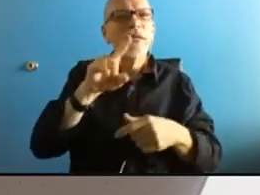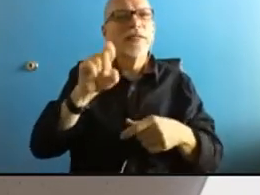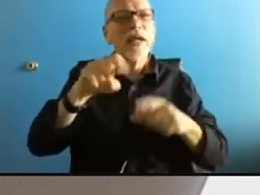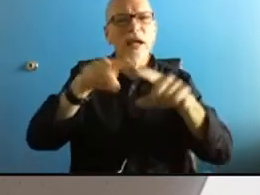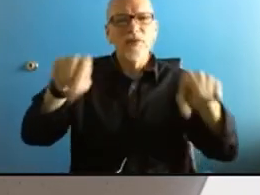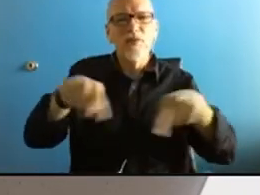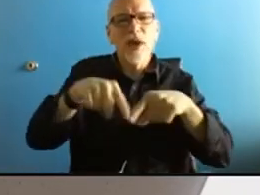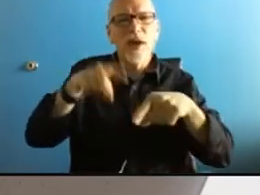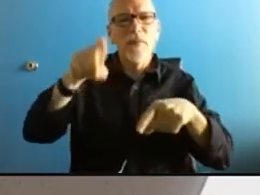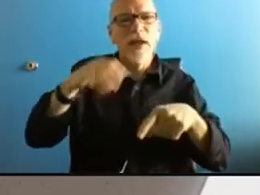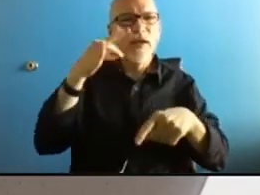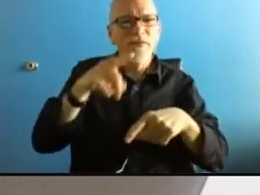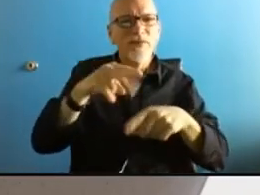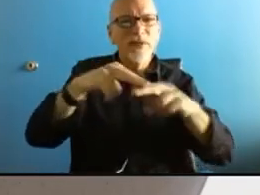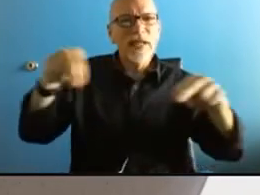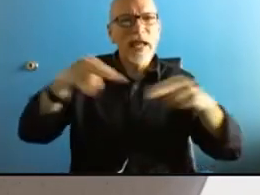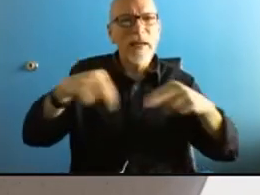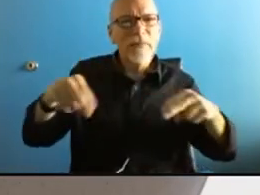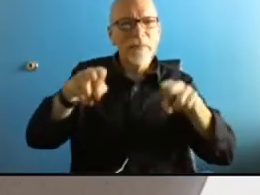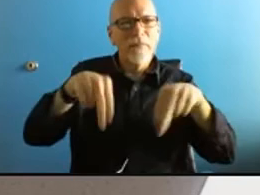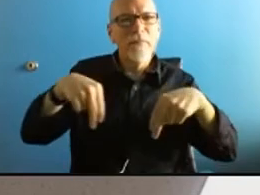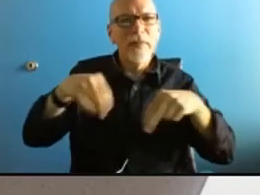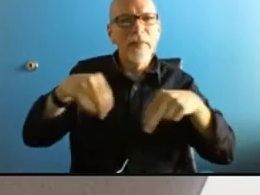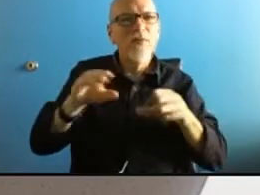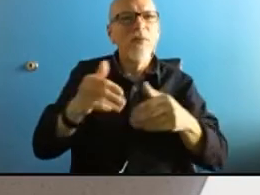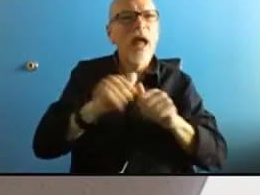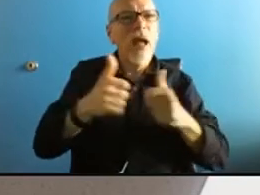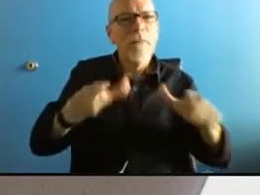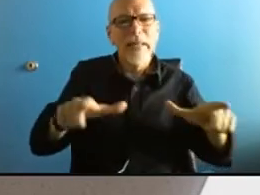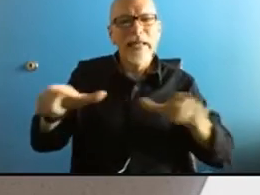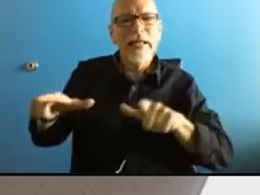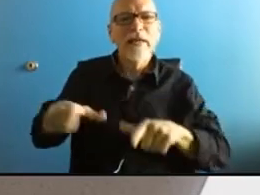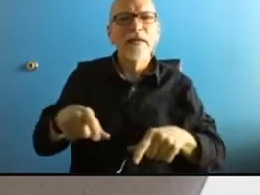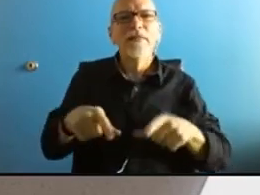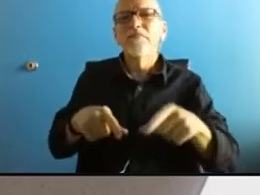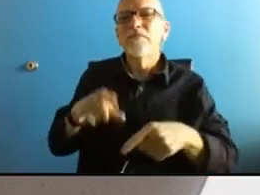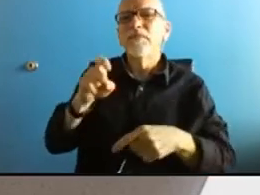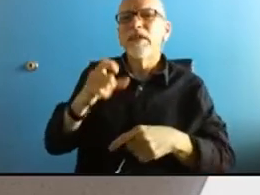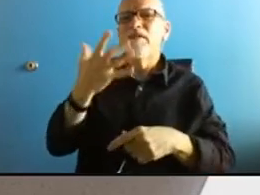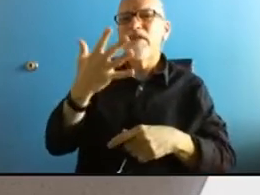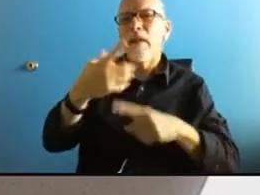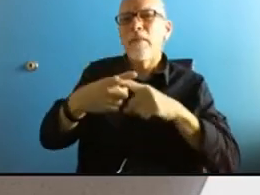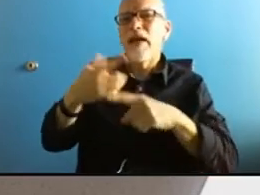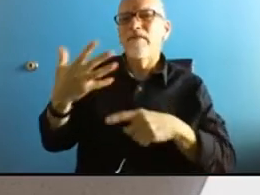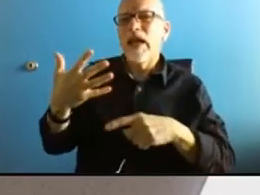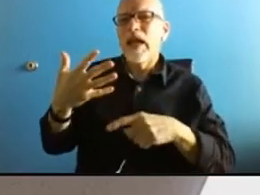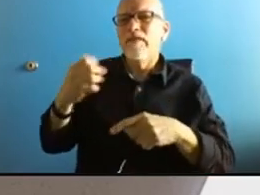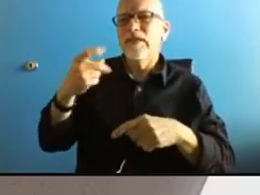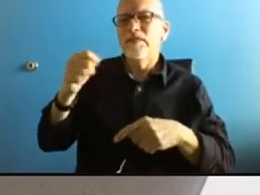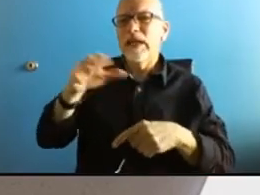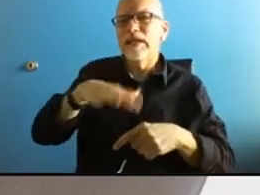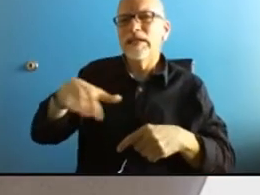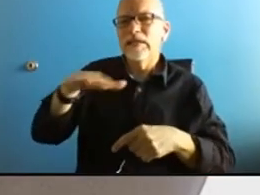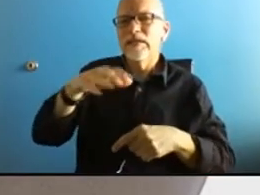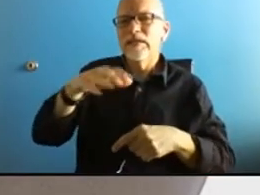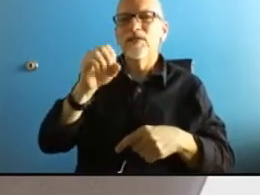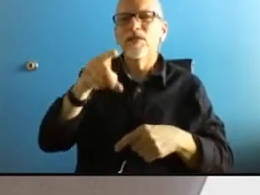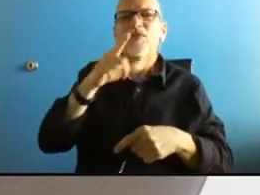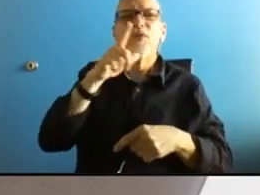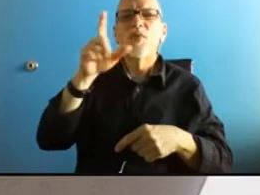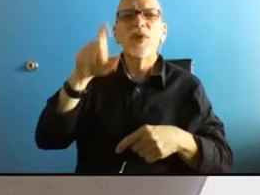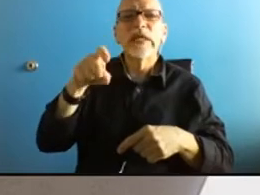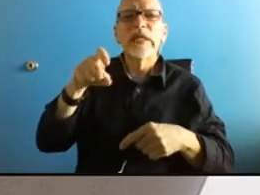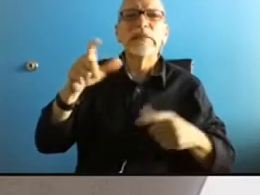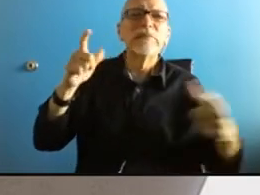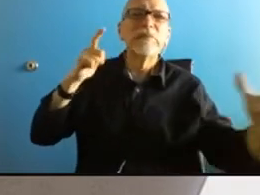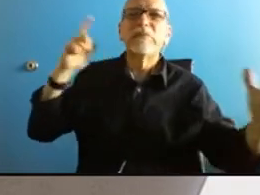if you were taping them off in your room? Yeah, approximately a 5x5 space is what we recommend. So you don't need a massive space